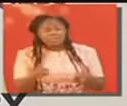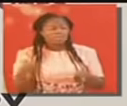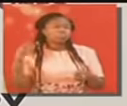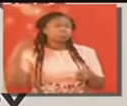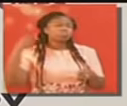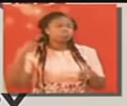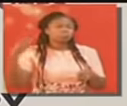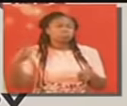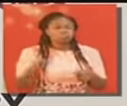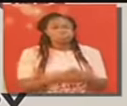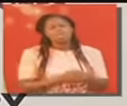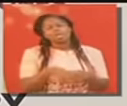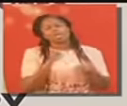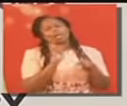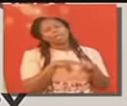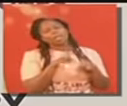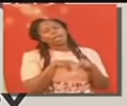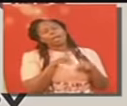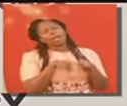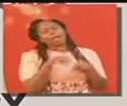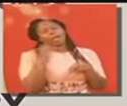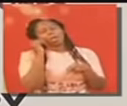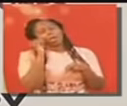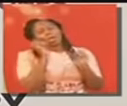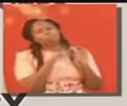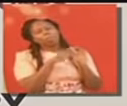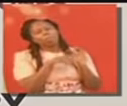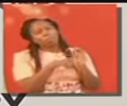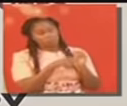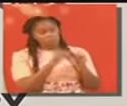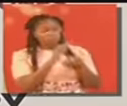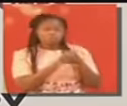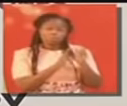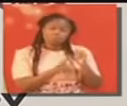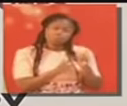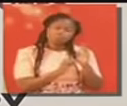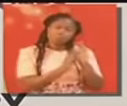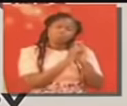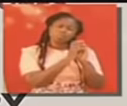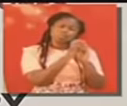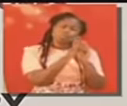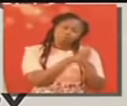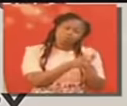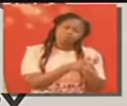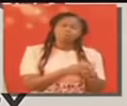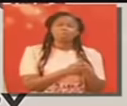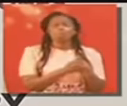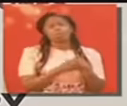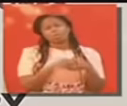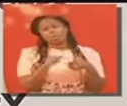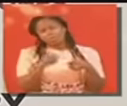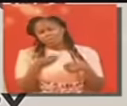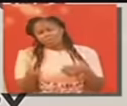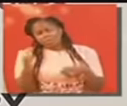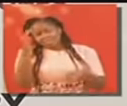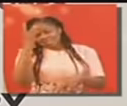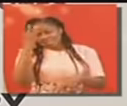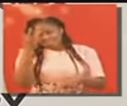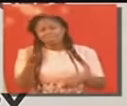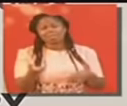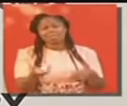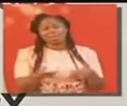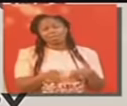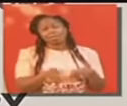sedentary ones, persons with cancer, and what we call the comorbidities. And lastly,